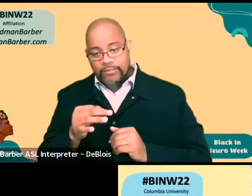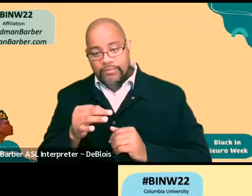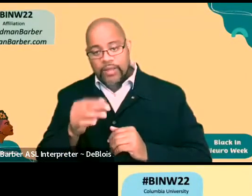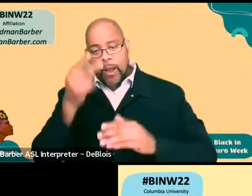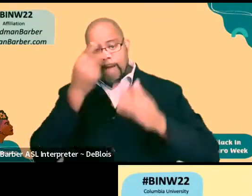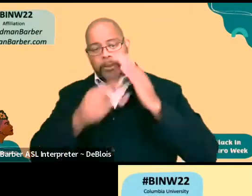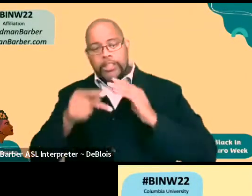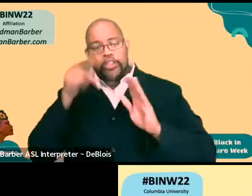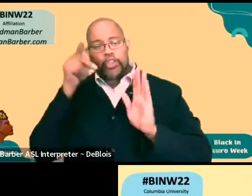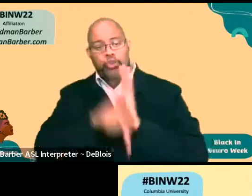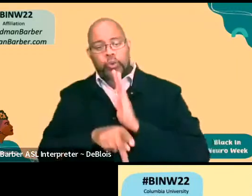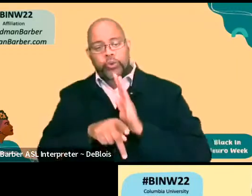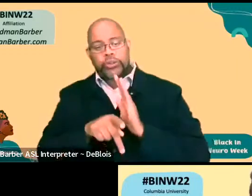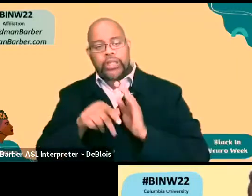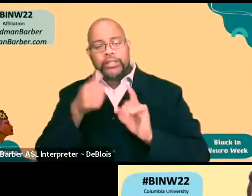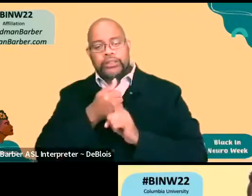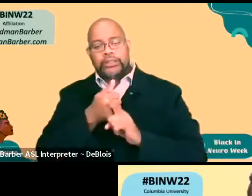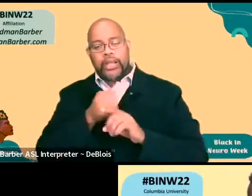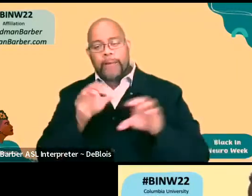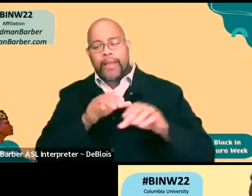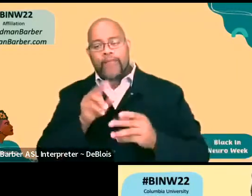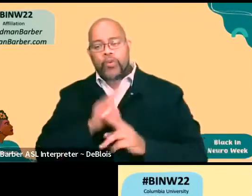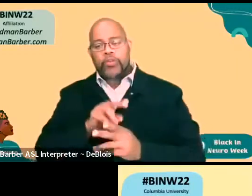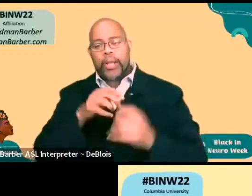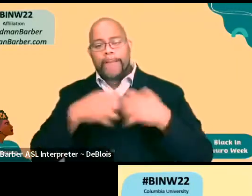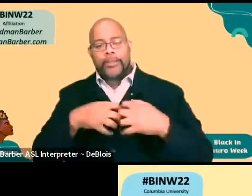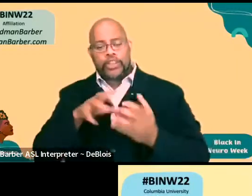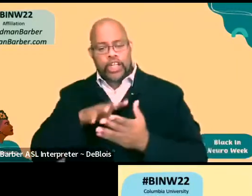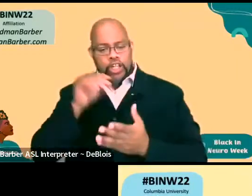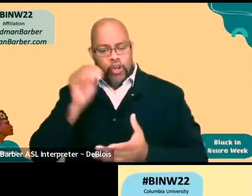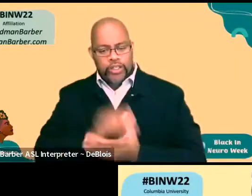predicting suicidal behavior using machine learning?